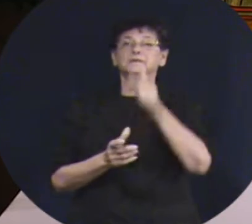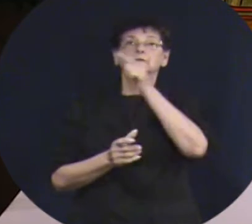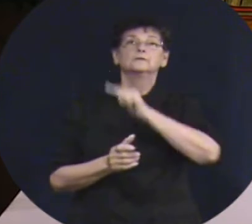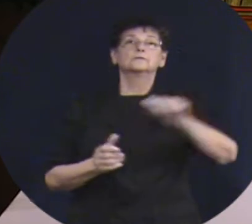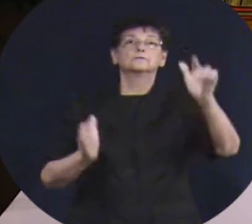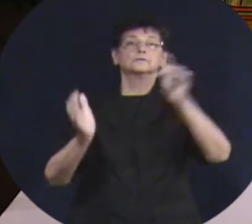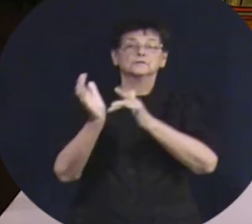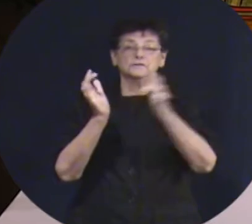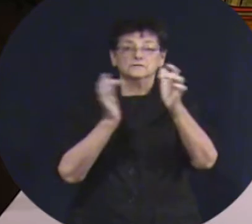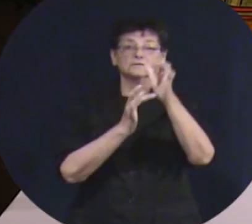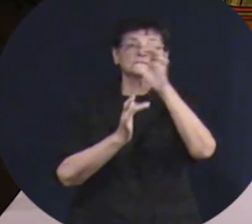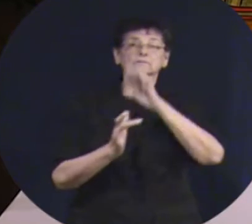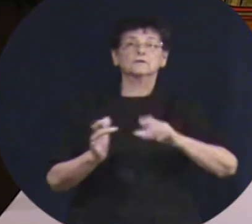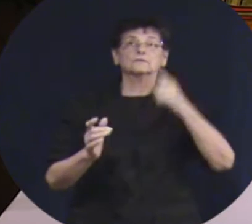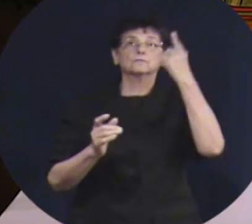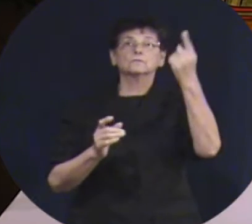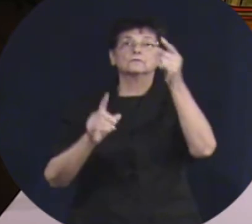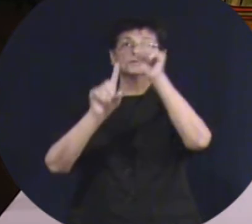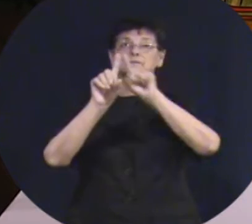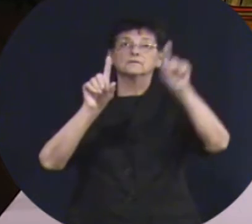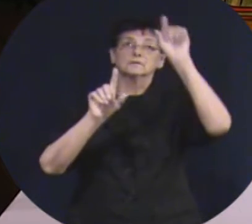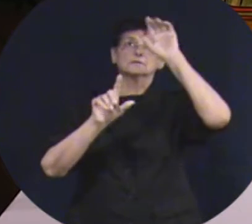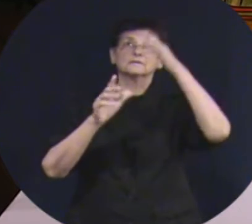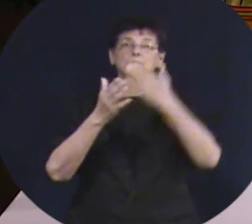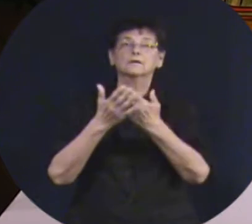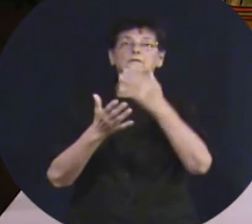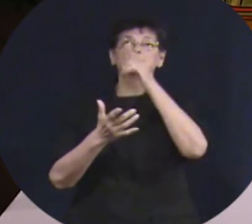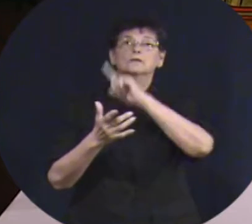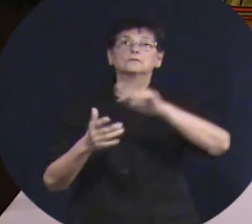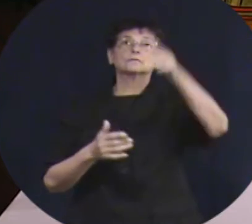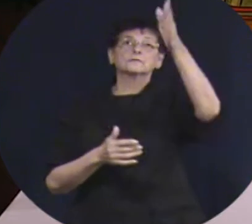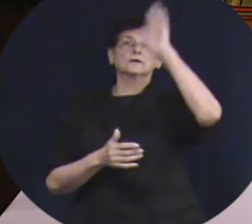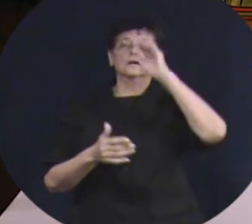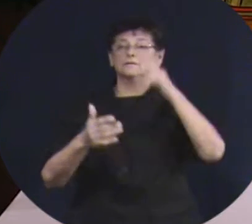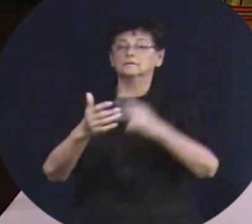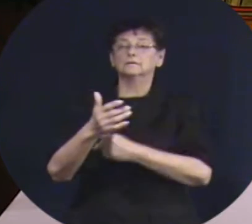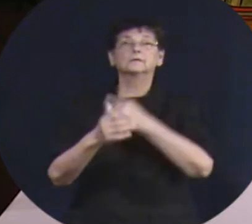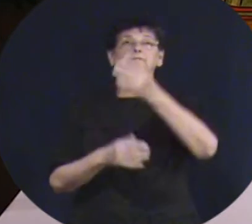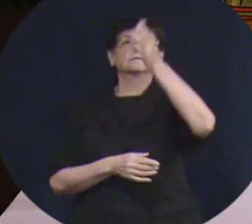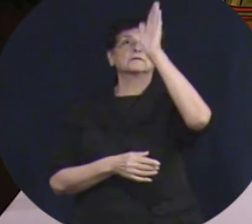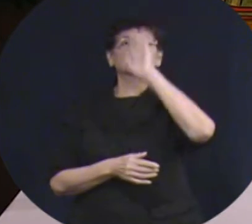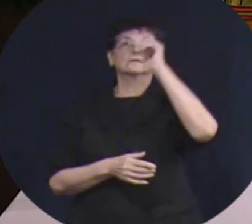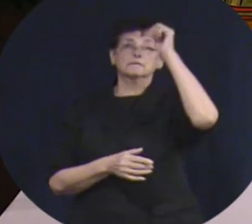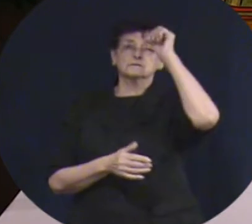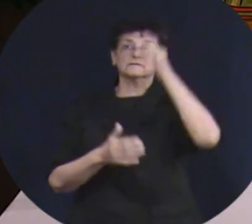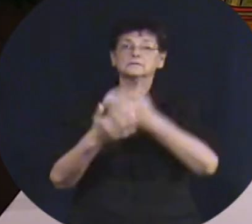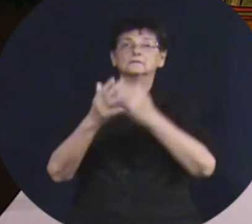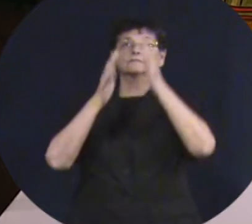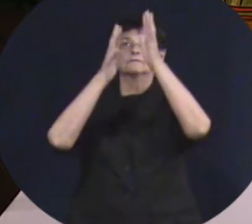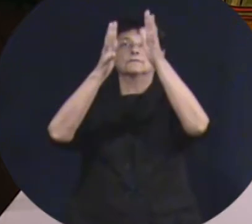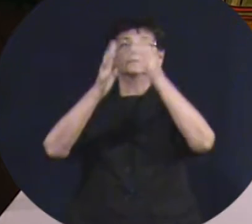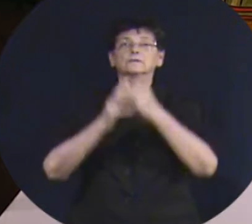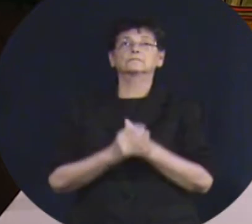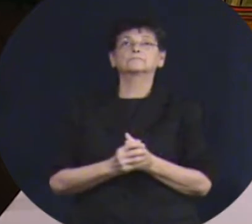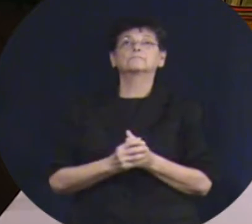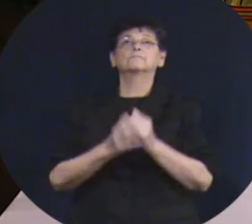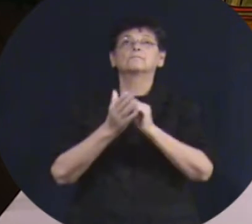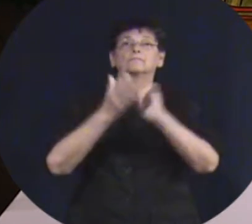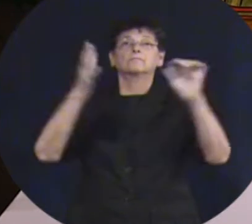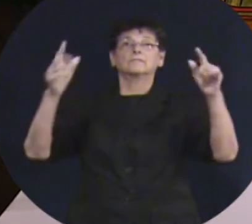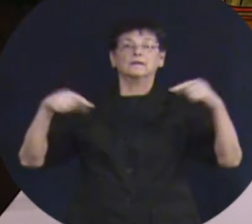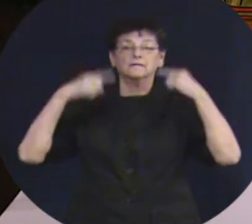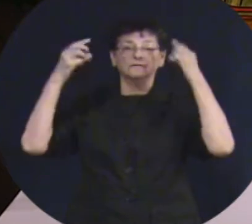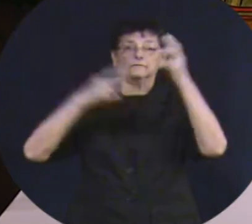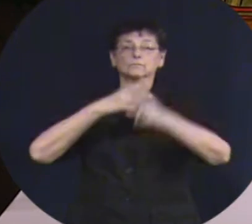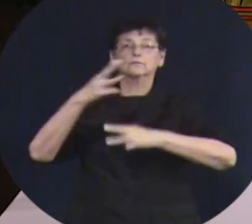Jesus Christ, only begotten Son, Lord God, Lamb of God, Son of the Father, you take away